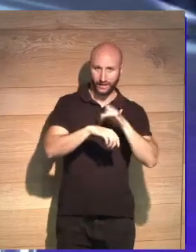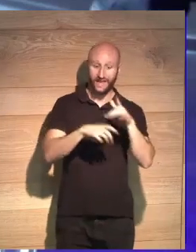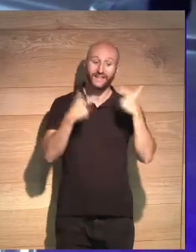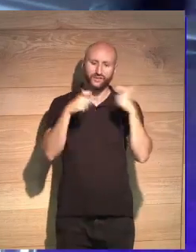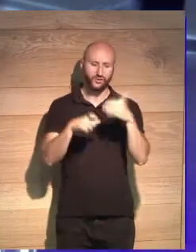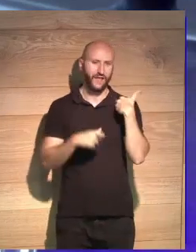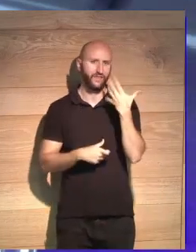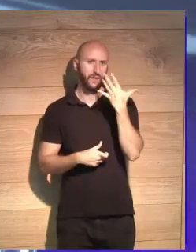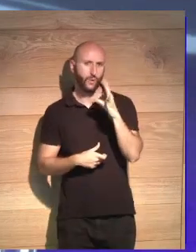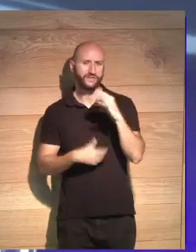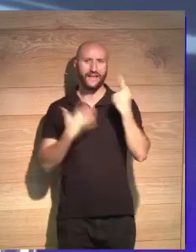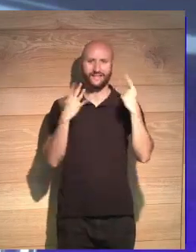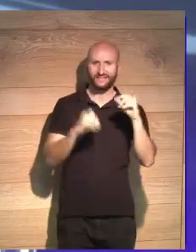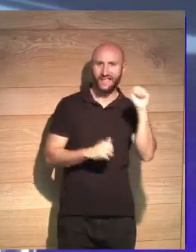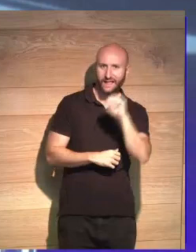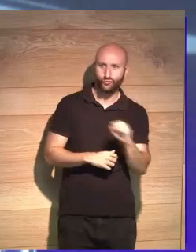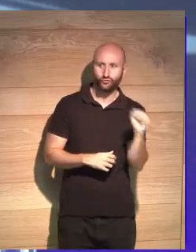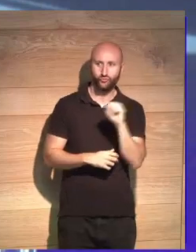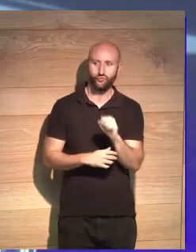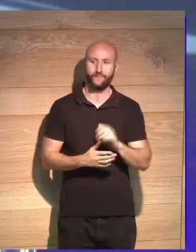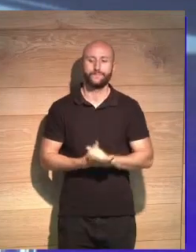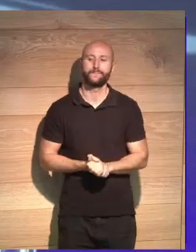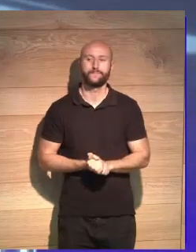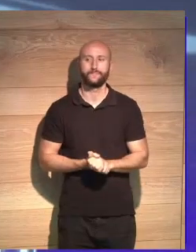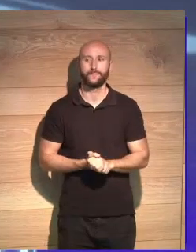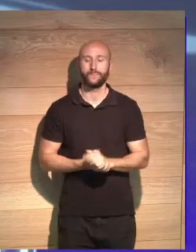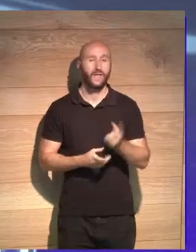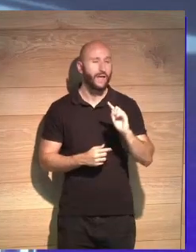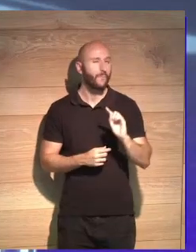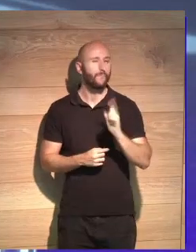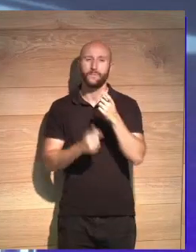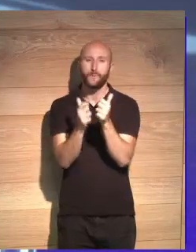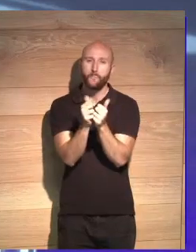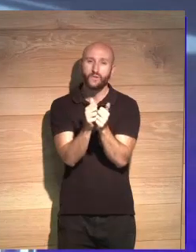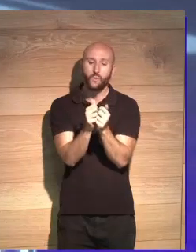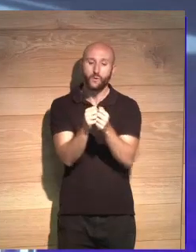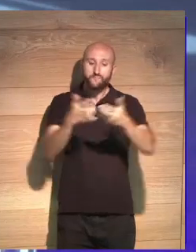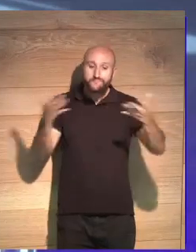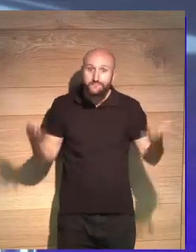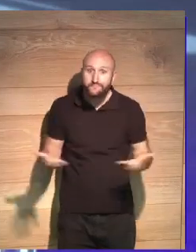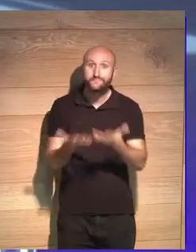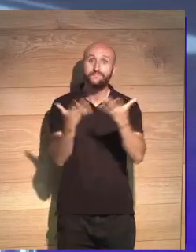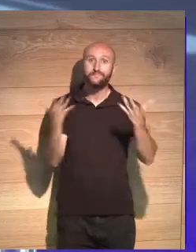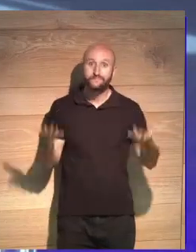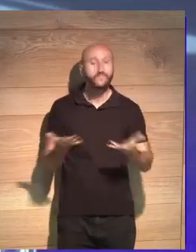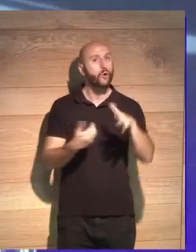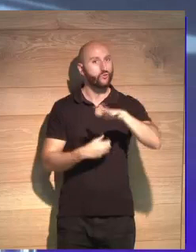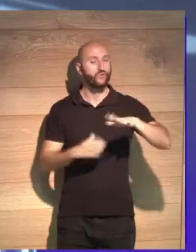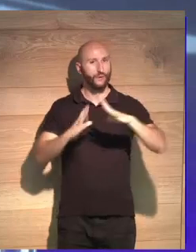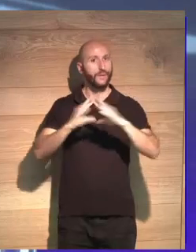traditional game. And I like saying that one of the first video games